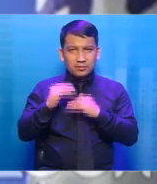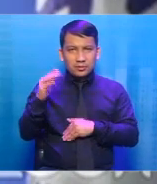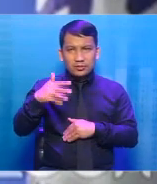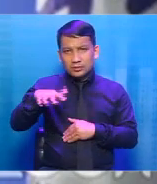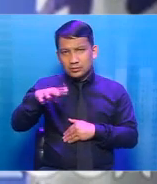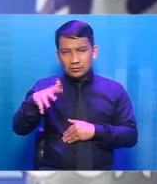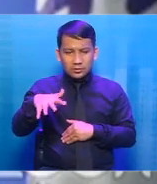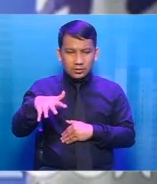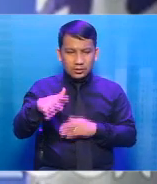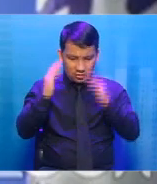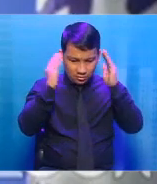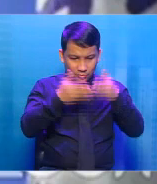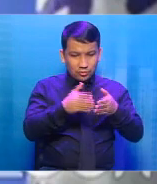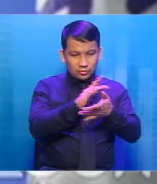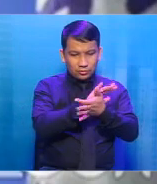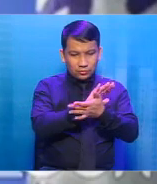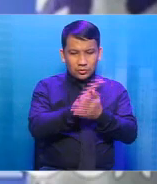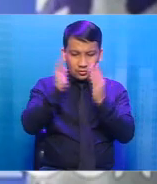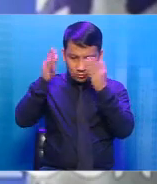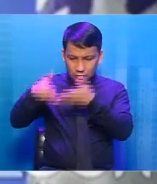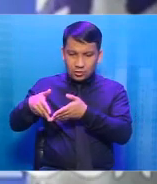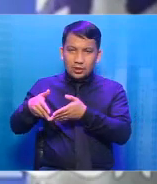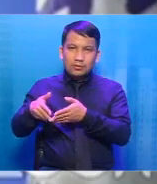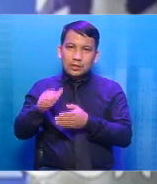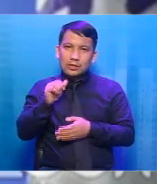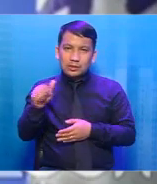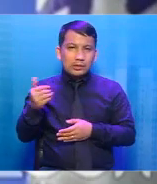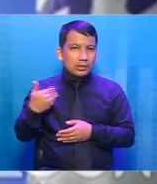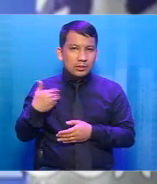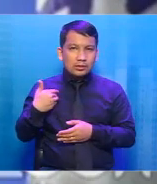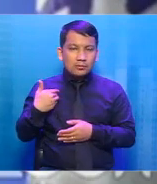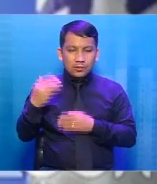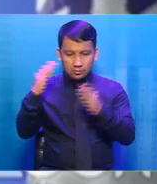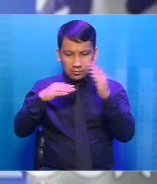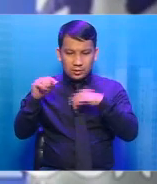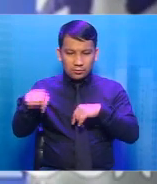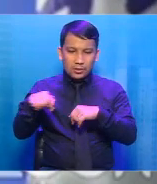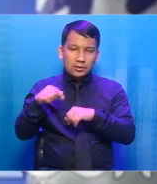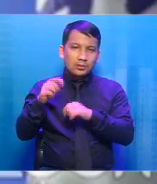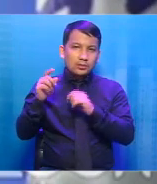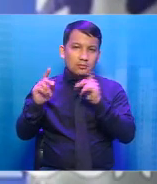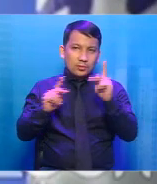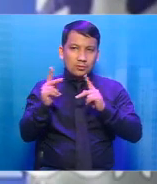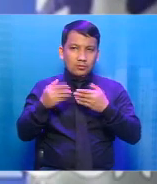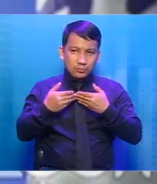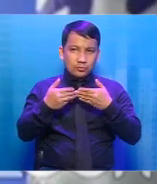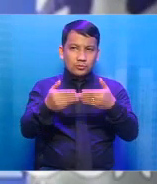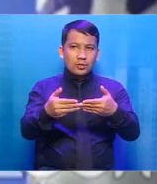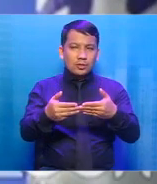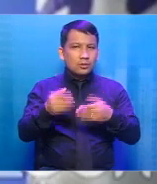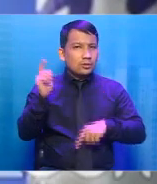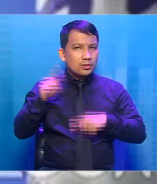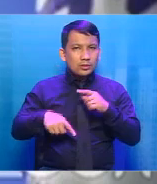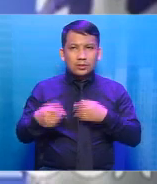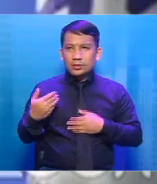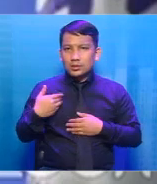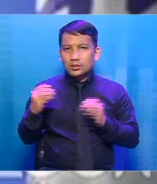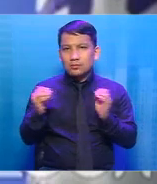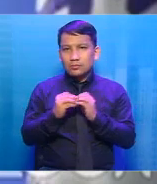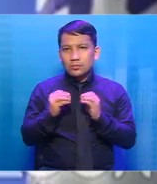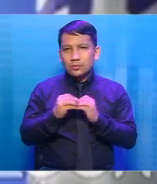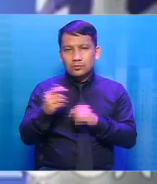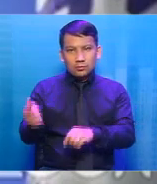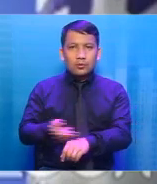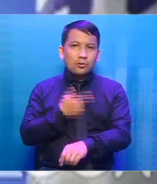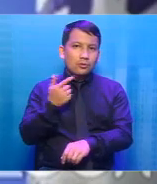both COVID while addressing also non-COVID problems of the people. So going forward, we cannot afford any more